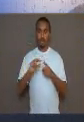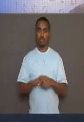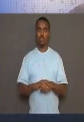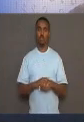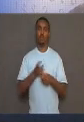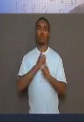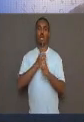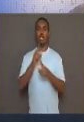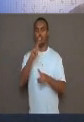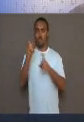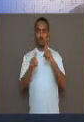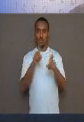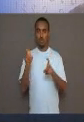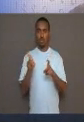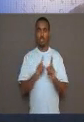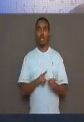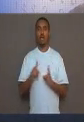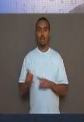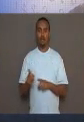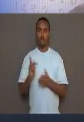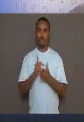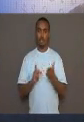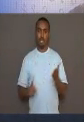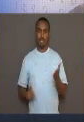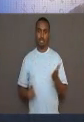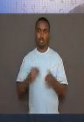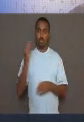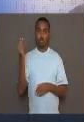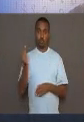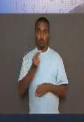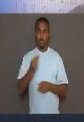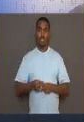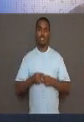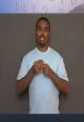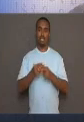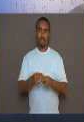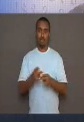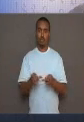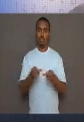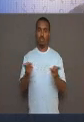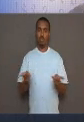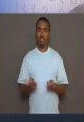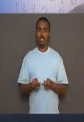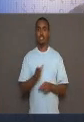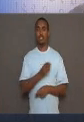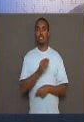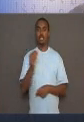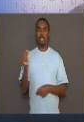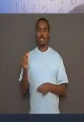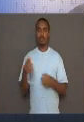vocabulary to answer questions about the passage using the names of the places